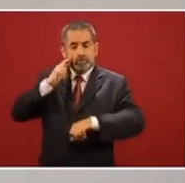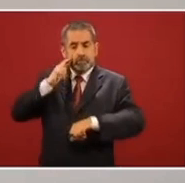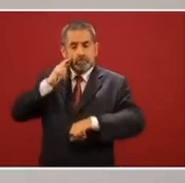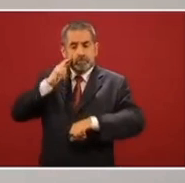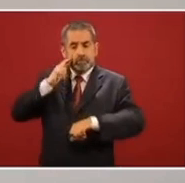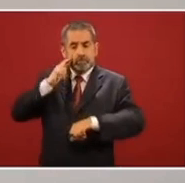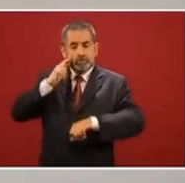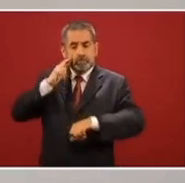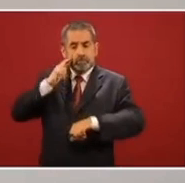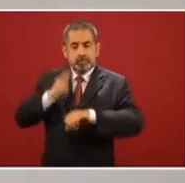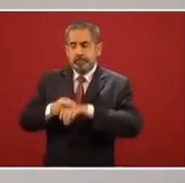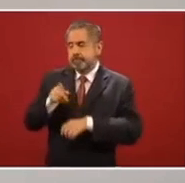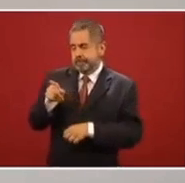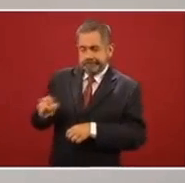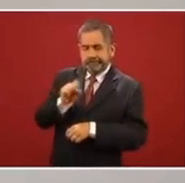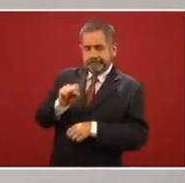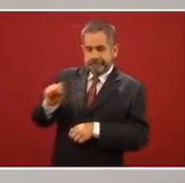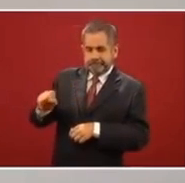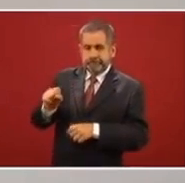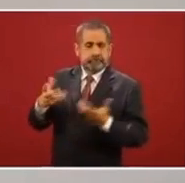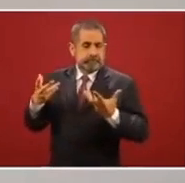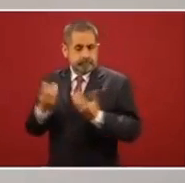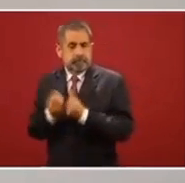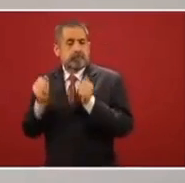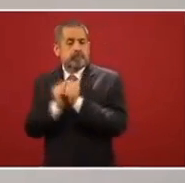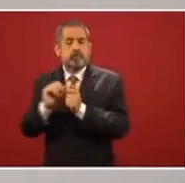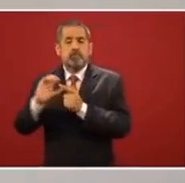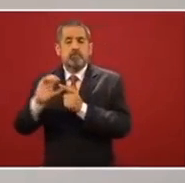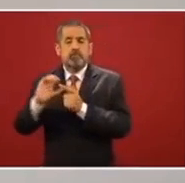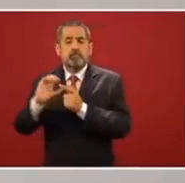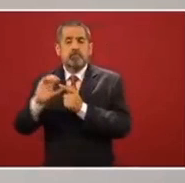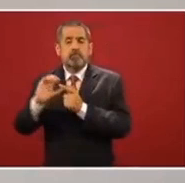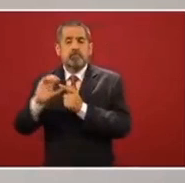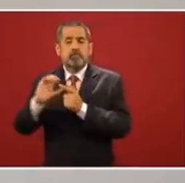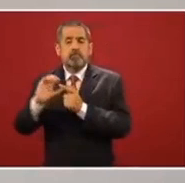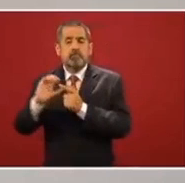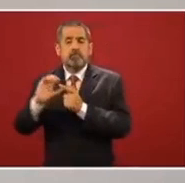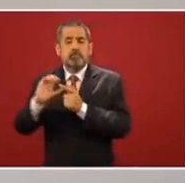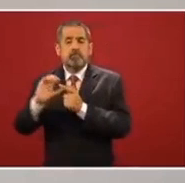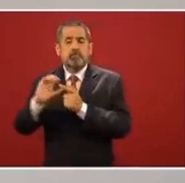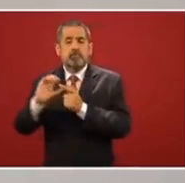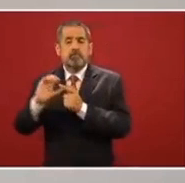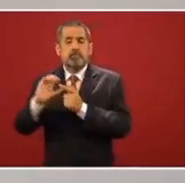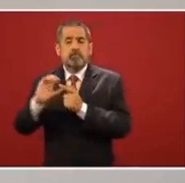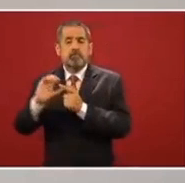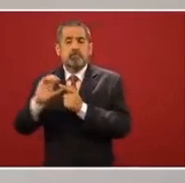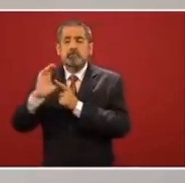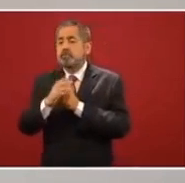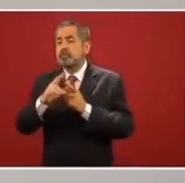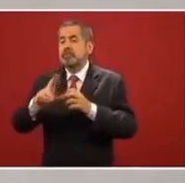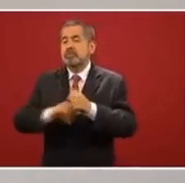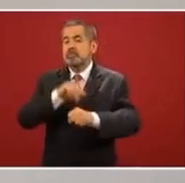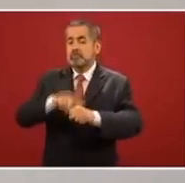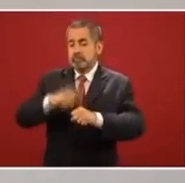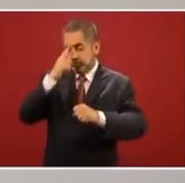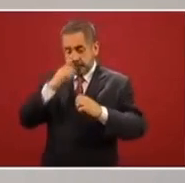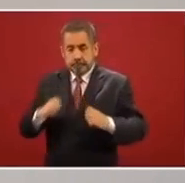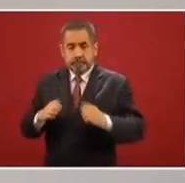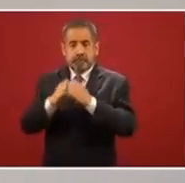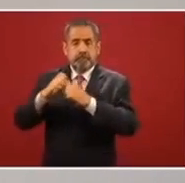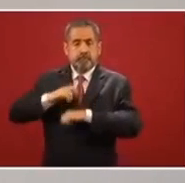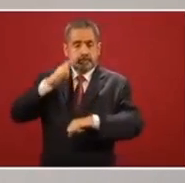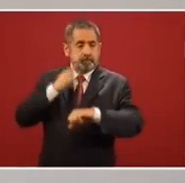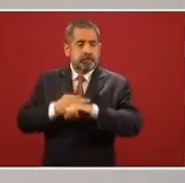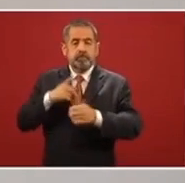Mr. Secretary of Health, y el Comité Nacional de Emergencias and the National Committee for Emergencies, que preside el